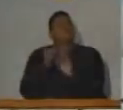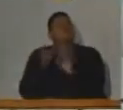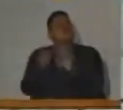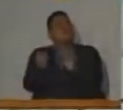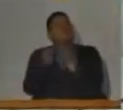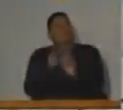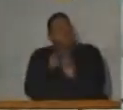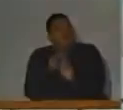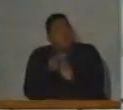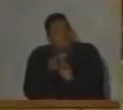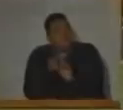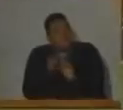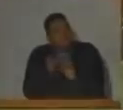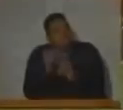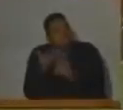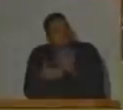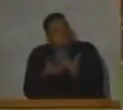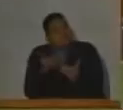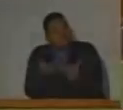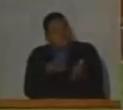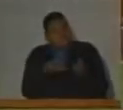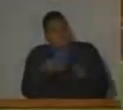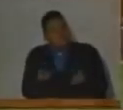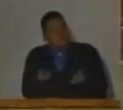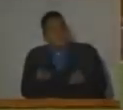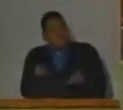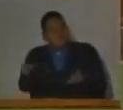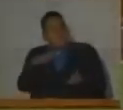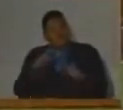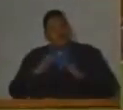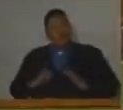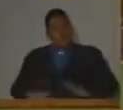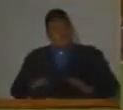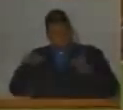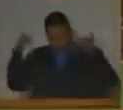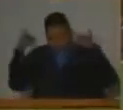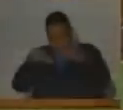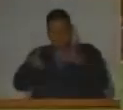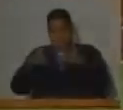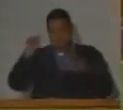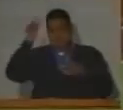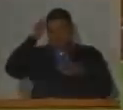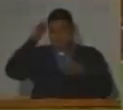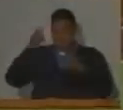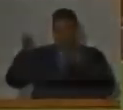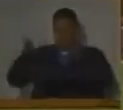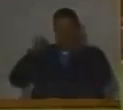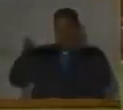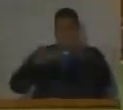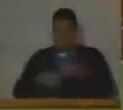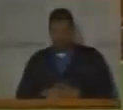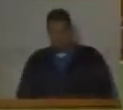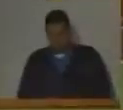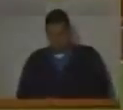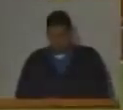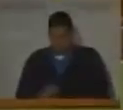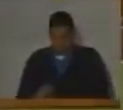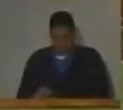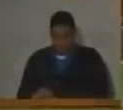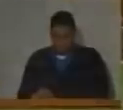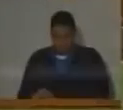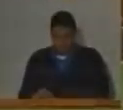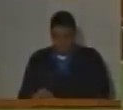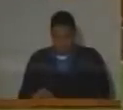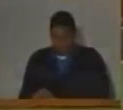delivery of results-focused, customer-centric public services. Honorable